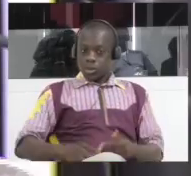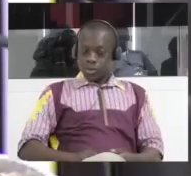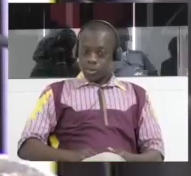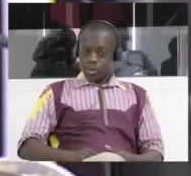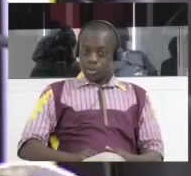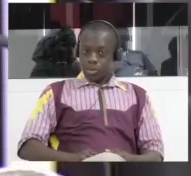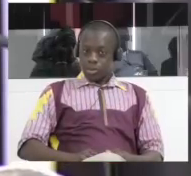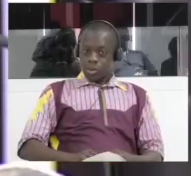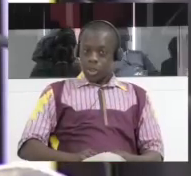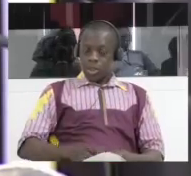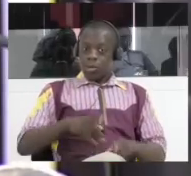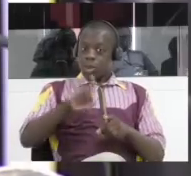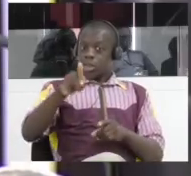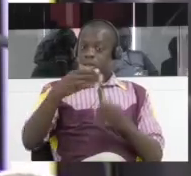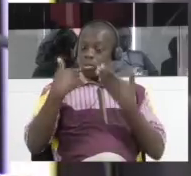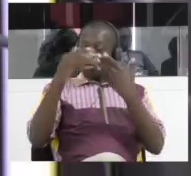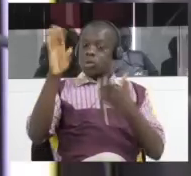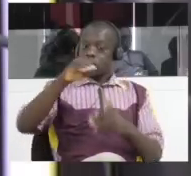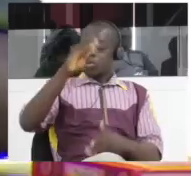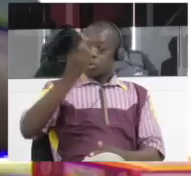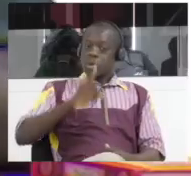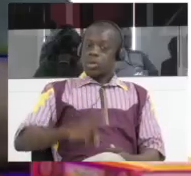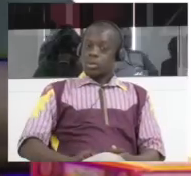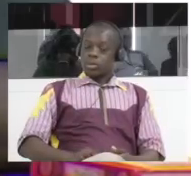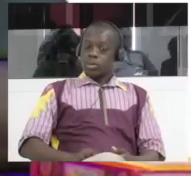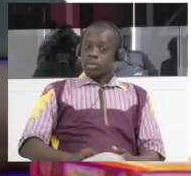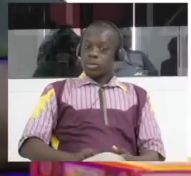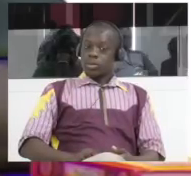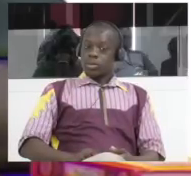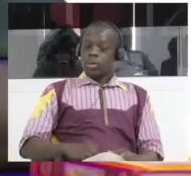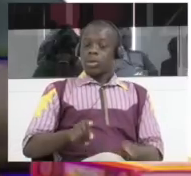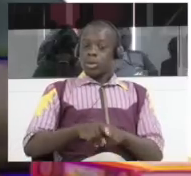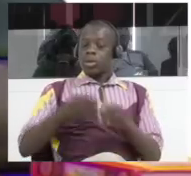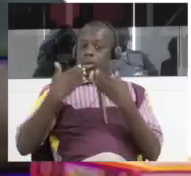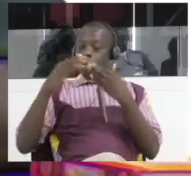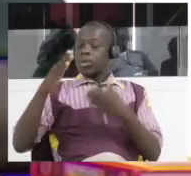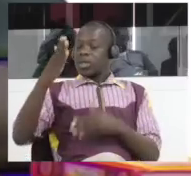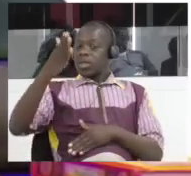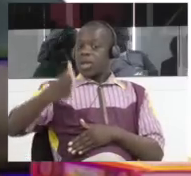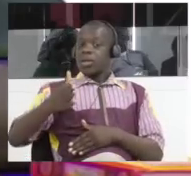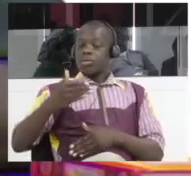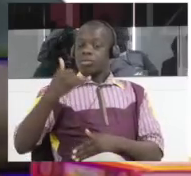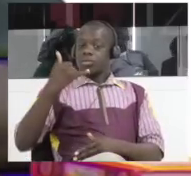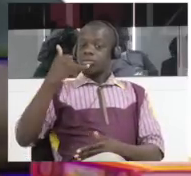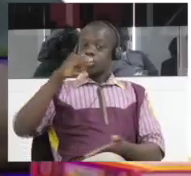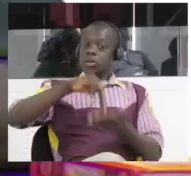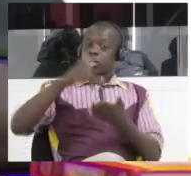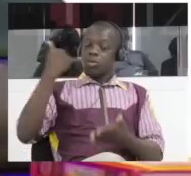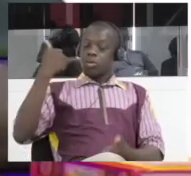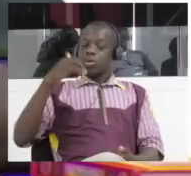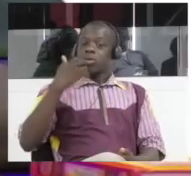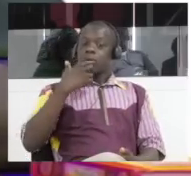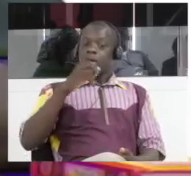With that information, what did you do next? I think he also gave us the direct telephone number of